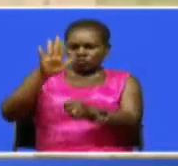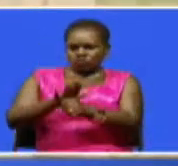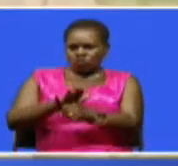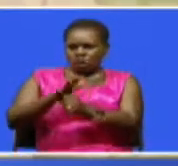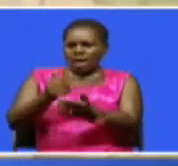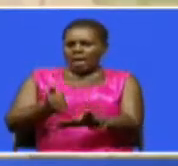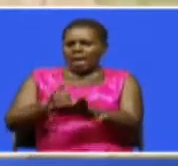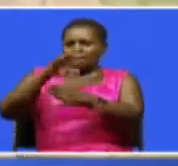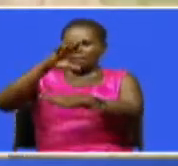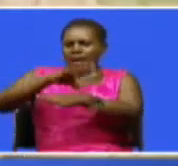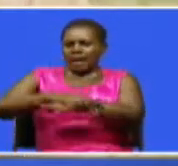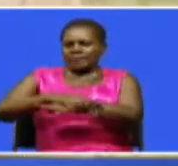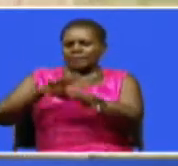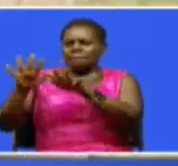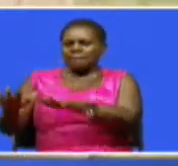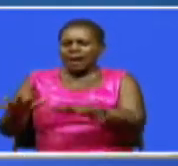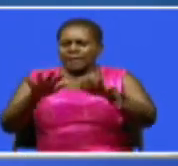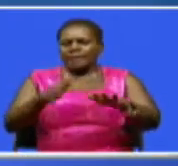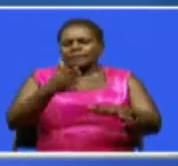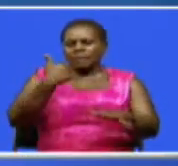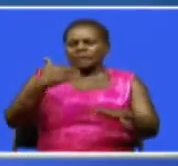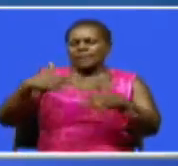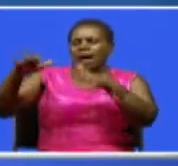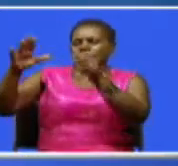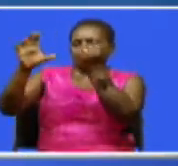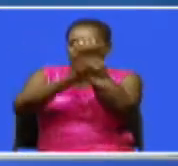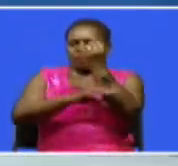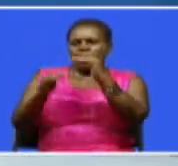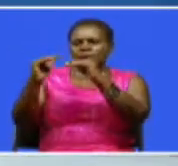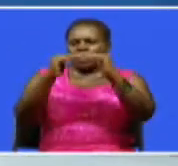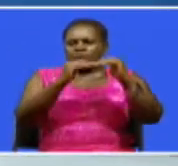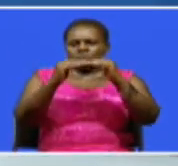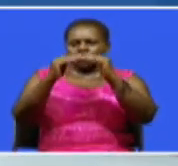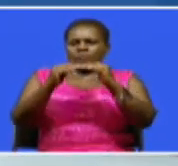can be able to fetch a better market outside the country. Equity Group Holdings has released